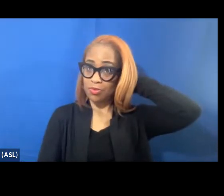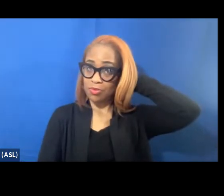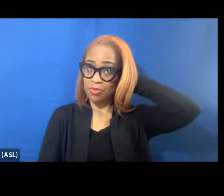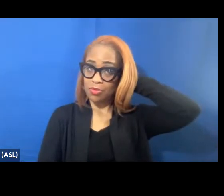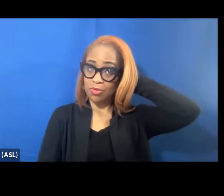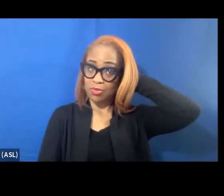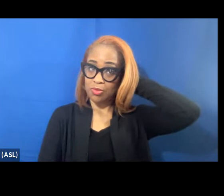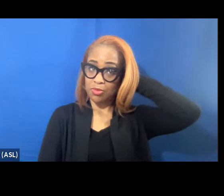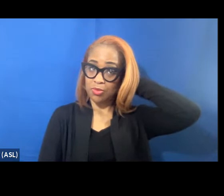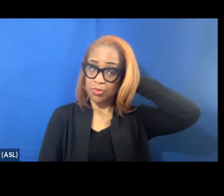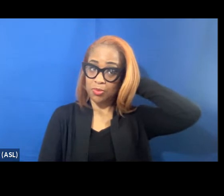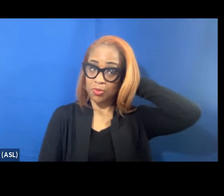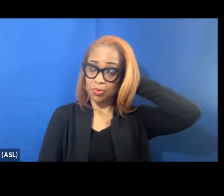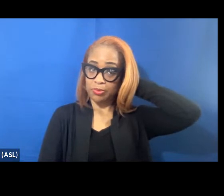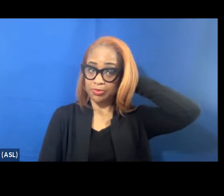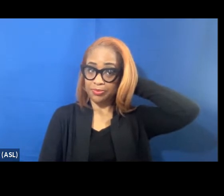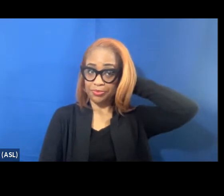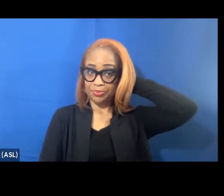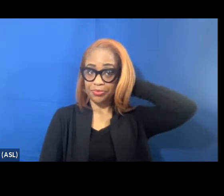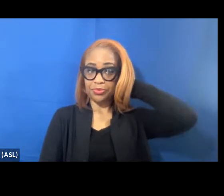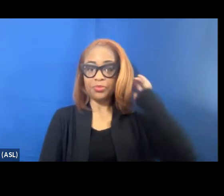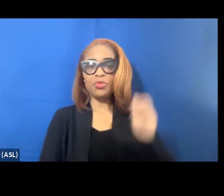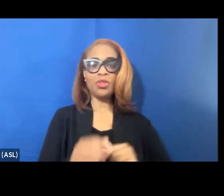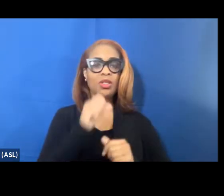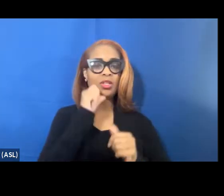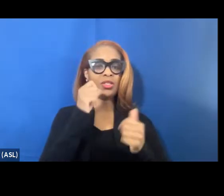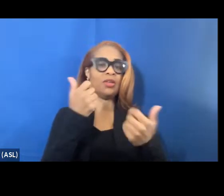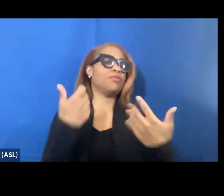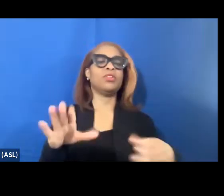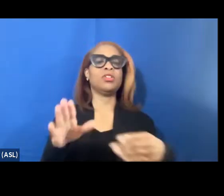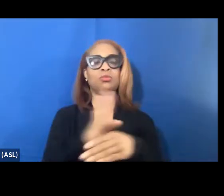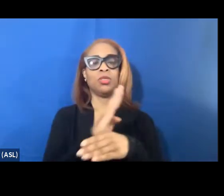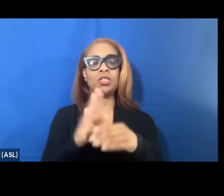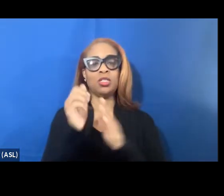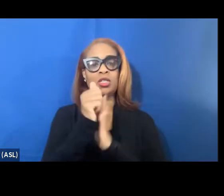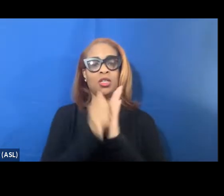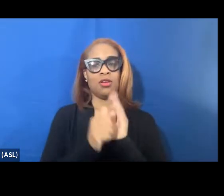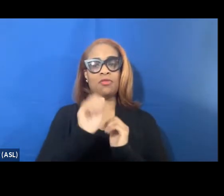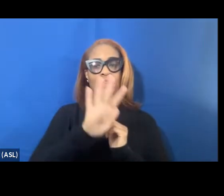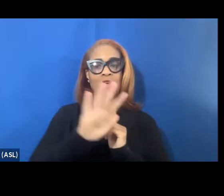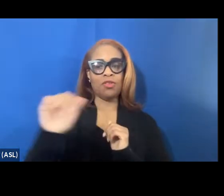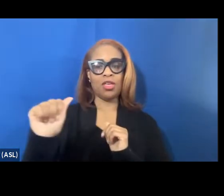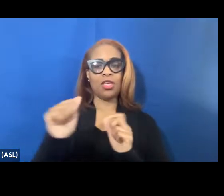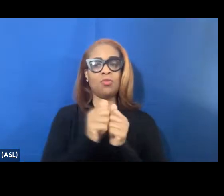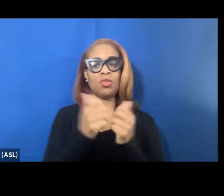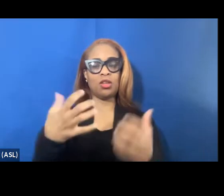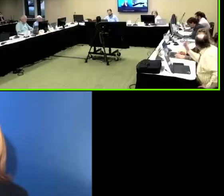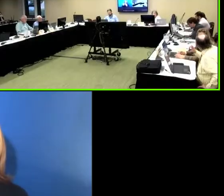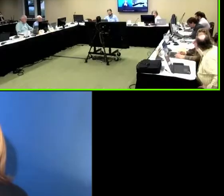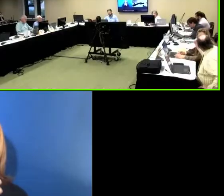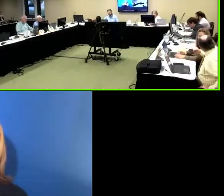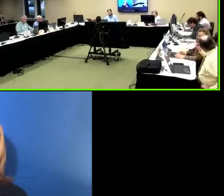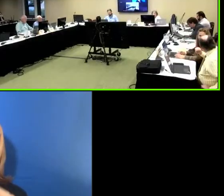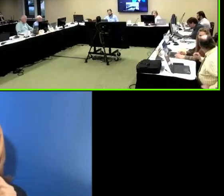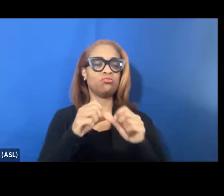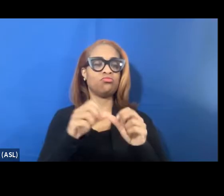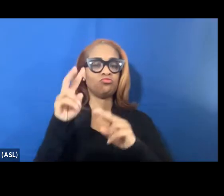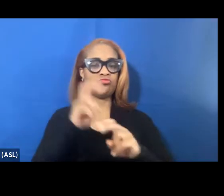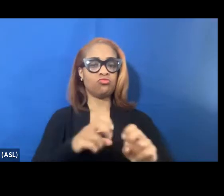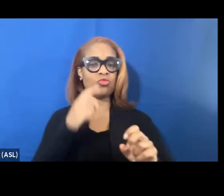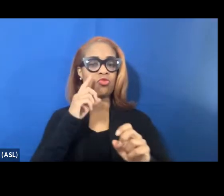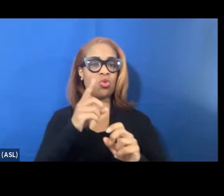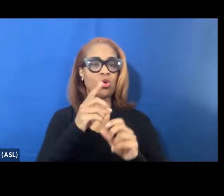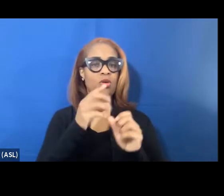next i'd like to move to unfinished business agenda item 5a and without objection we will return to continuing assessment of draft maps for compliance and